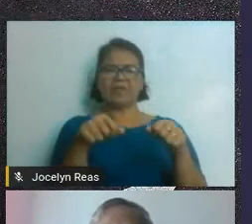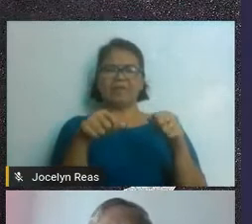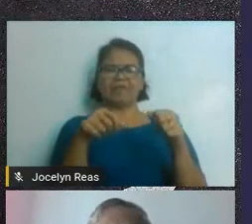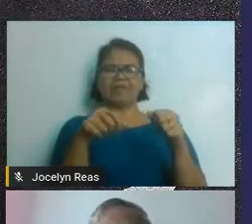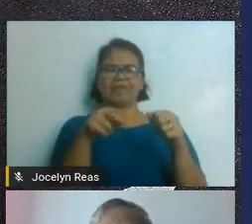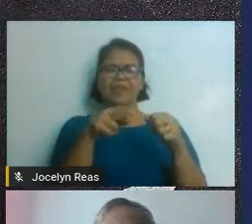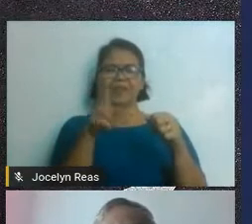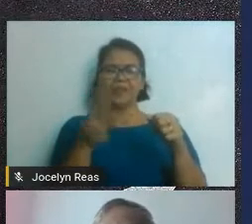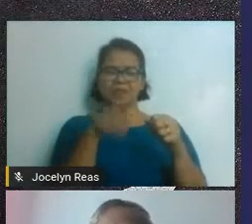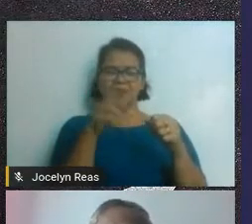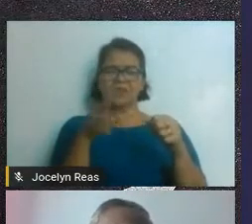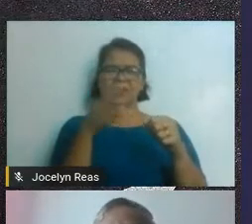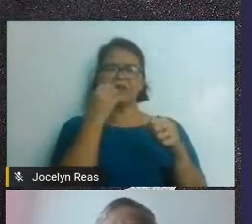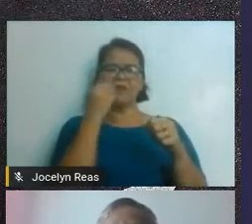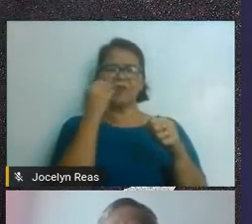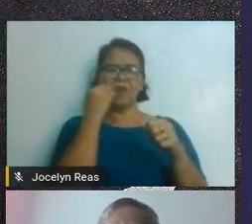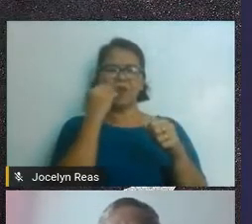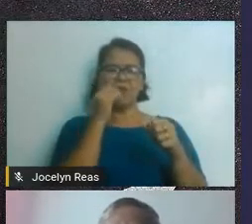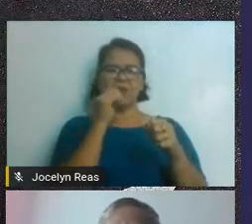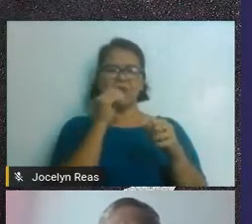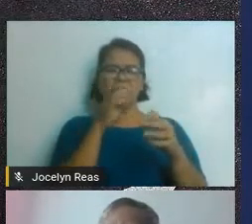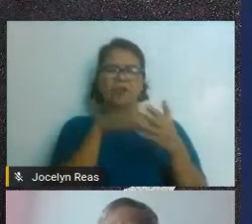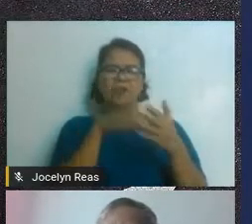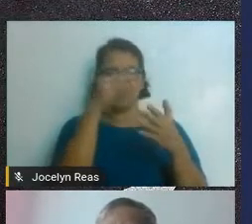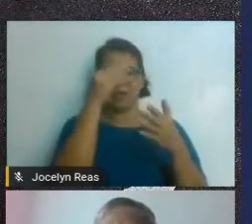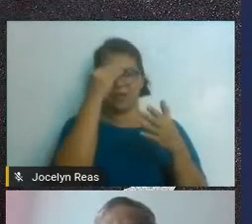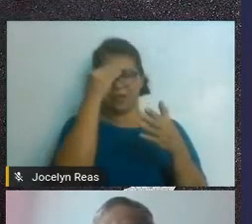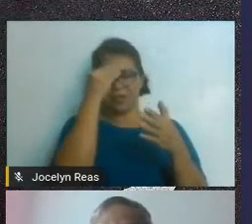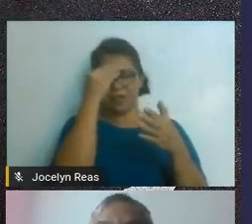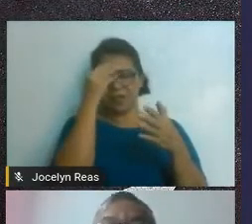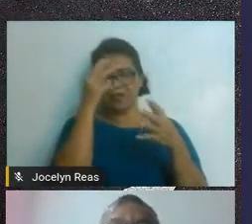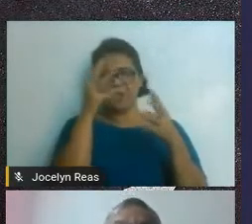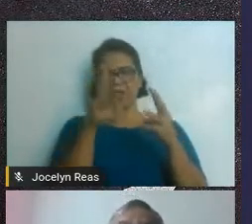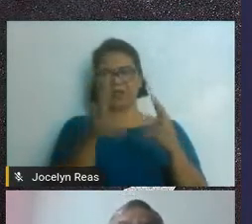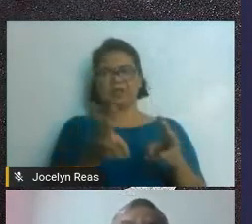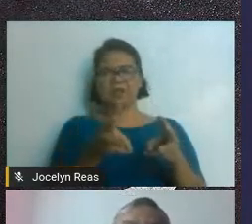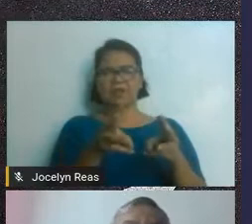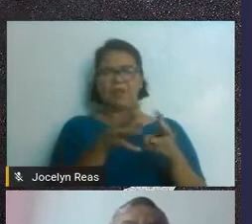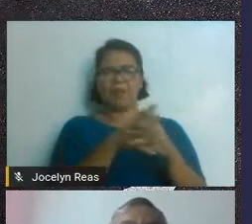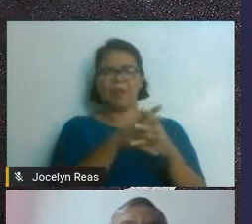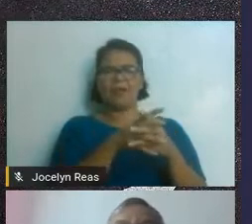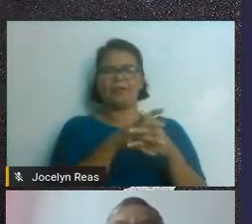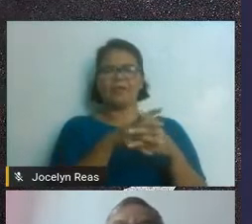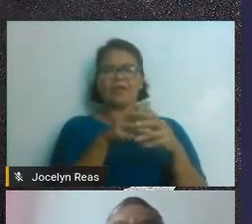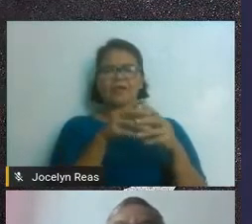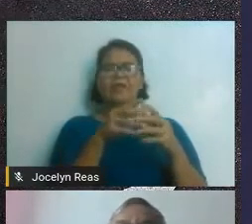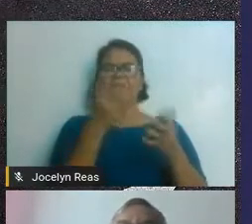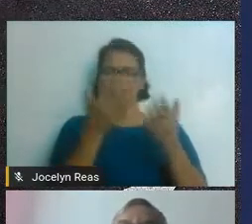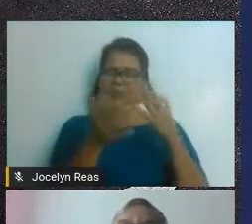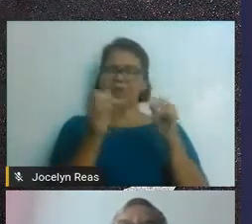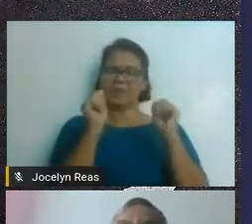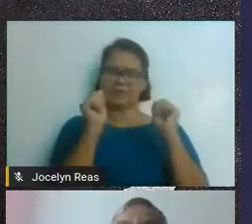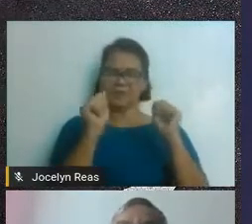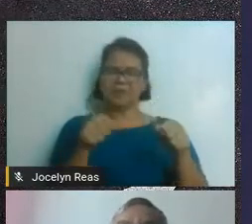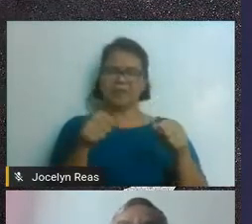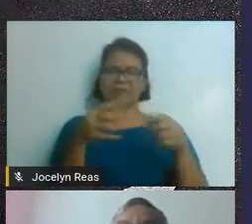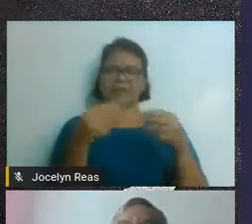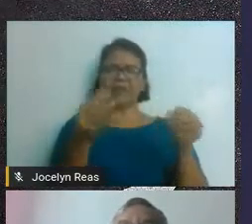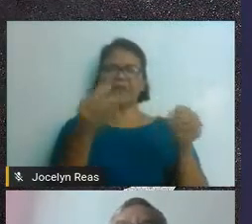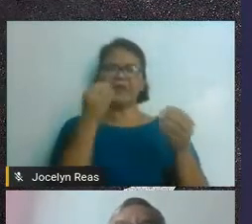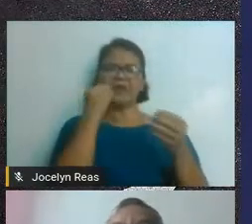specific learning delivery modality that may be implemented in your own school. So kung homeschooling, kailangan